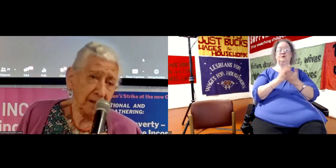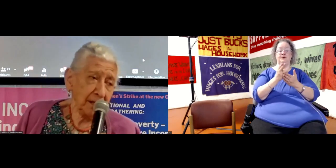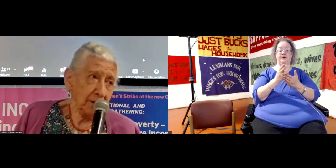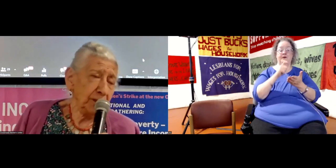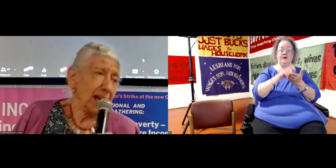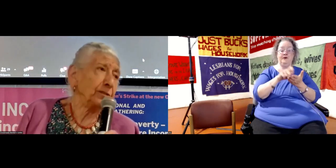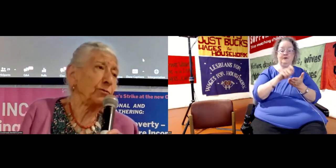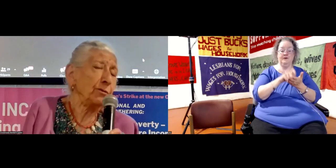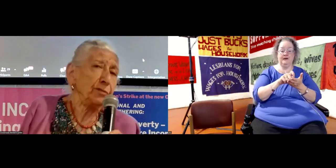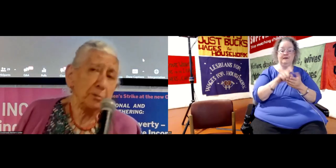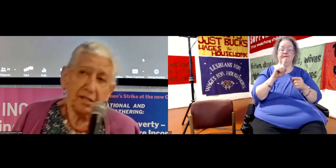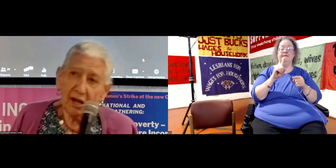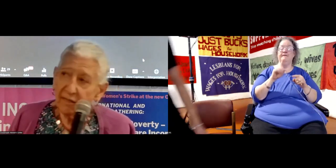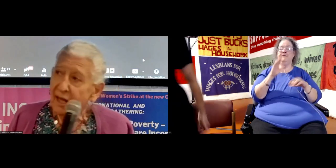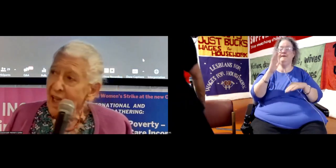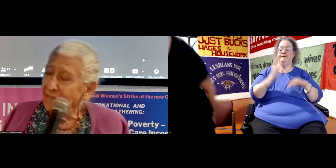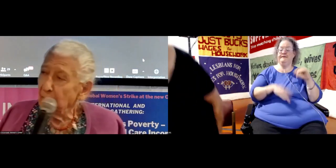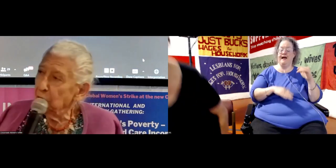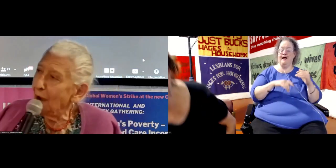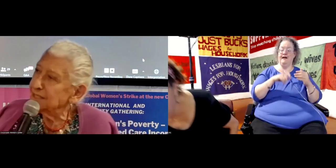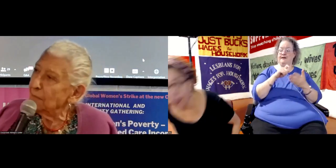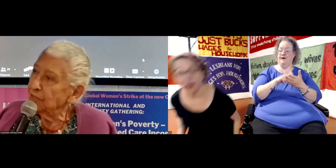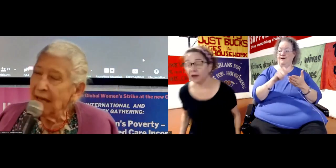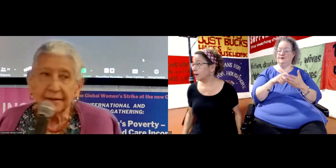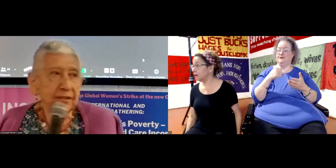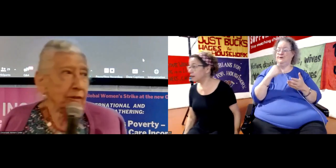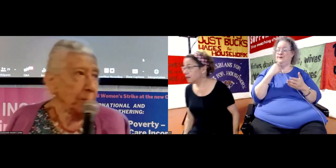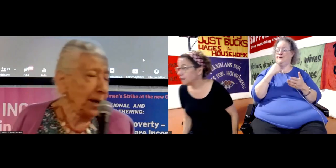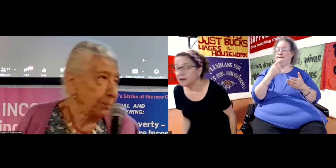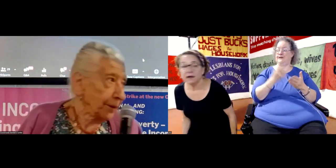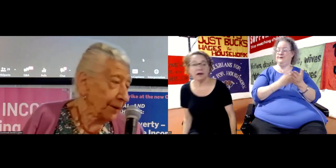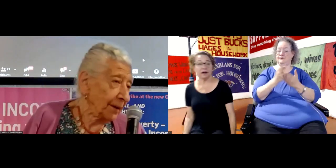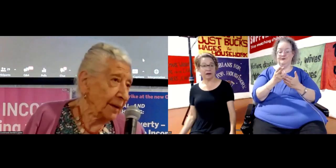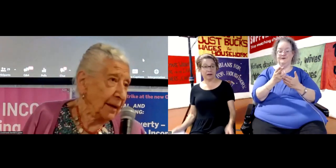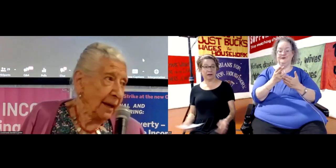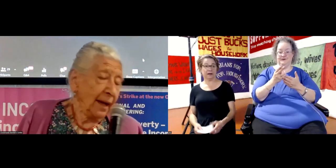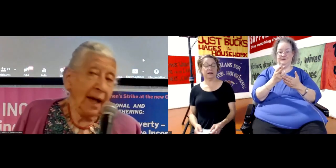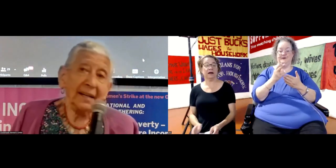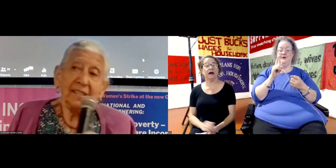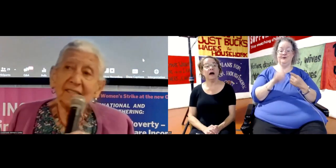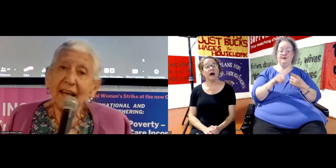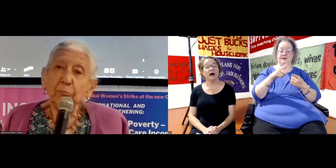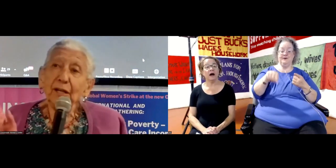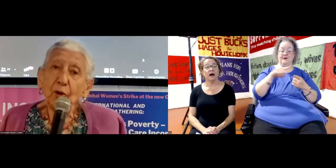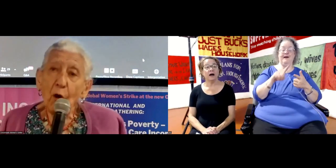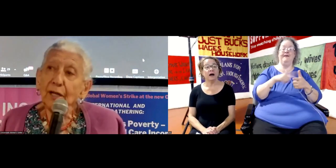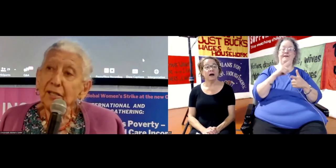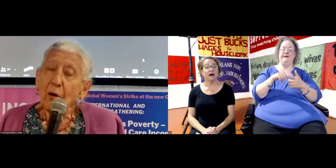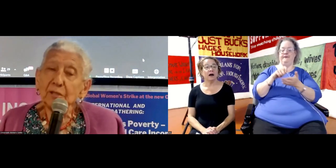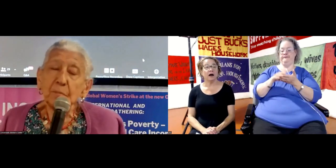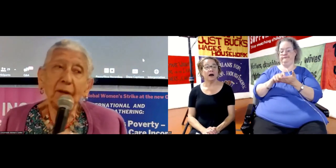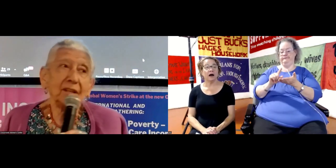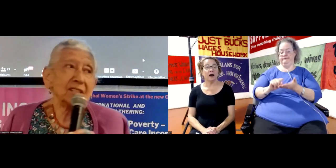write. We tell the truth to each other and then we write something else for the paper. And he said, we'll call